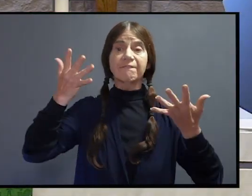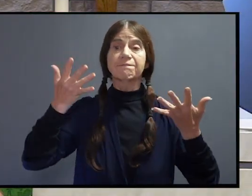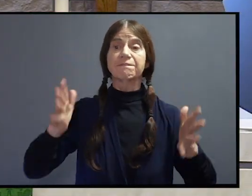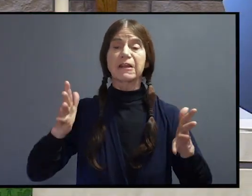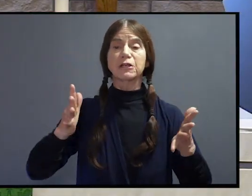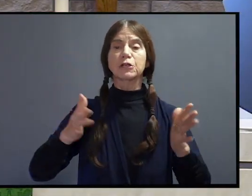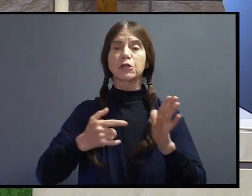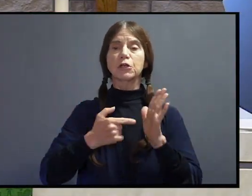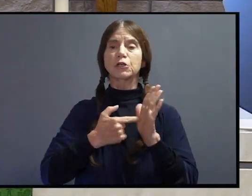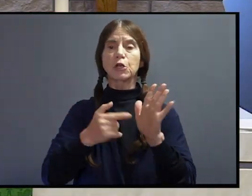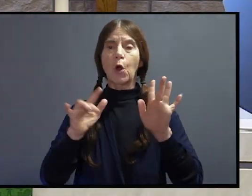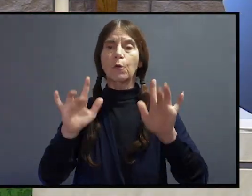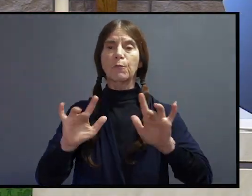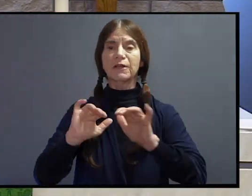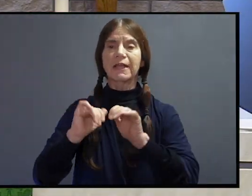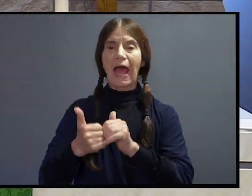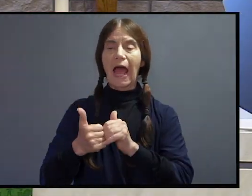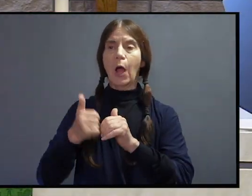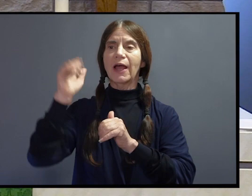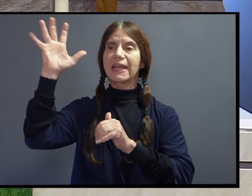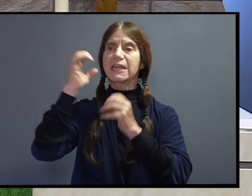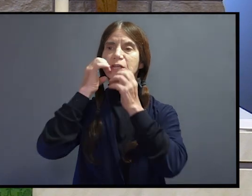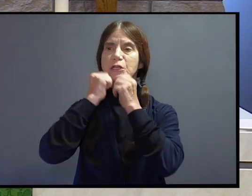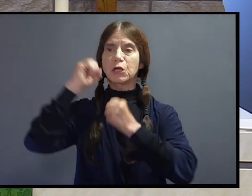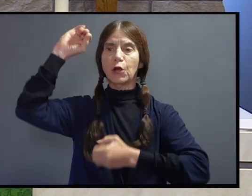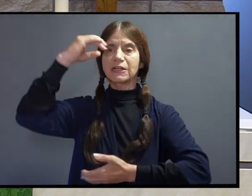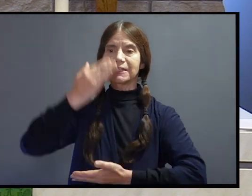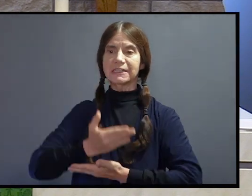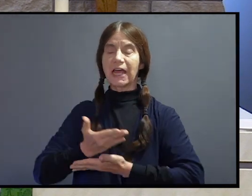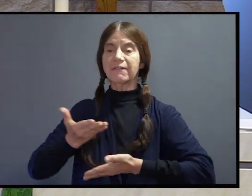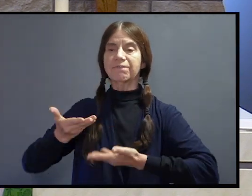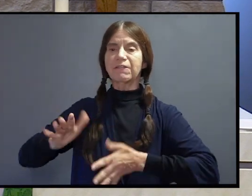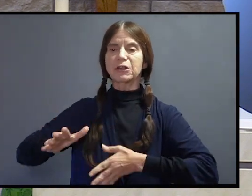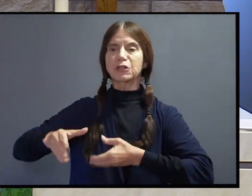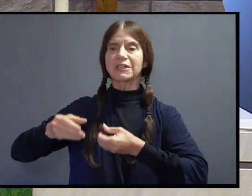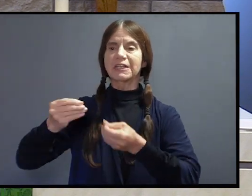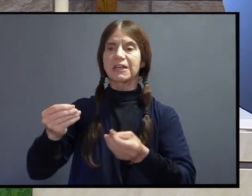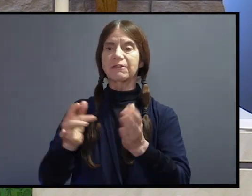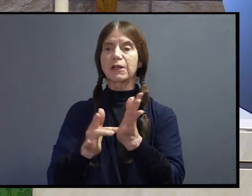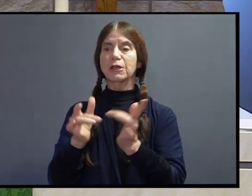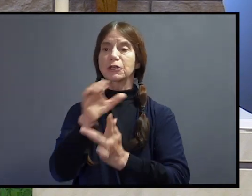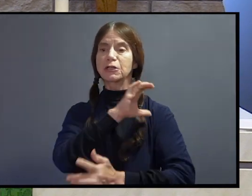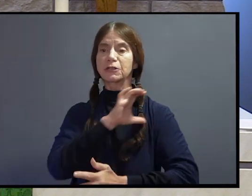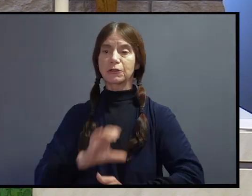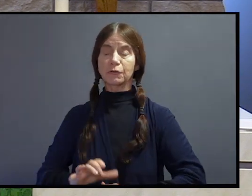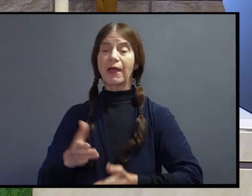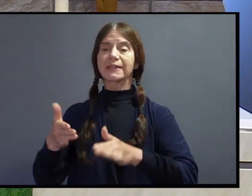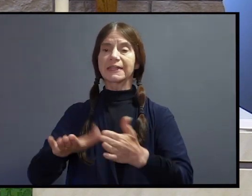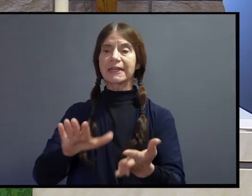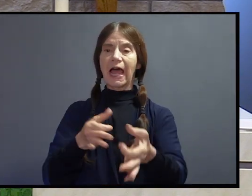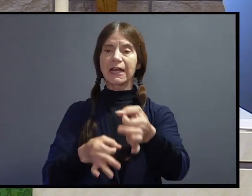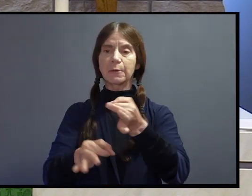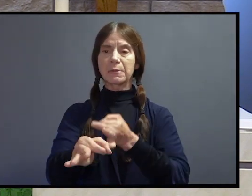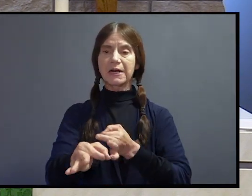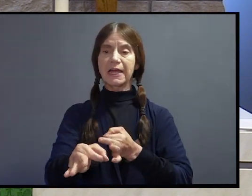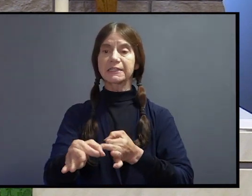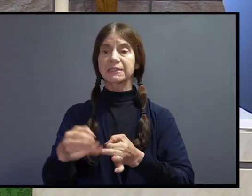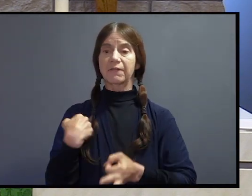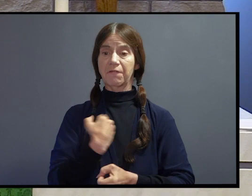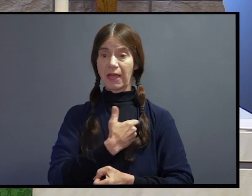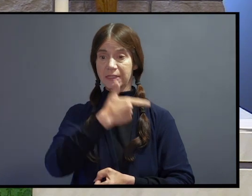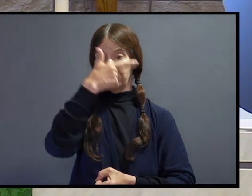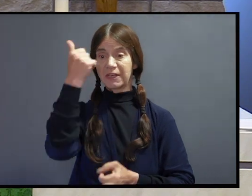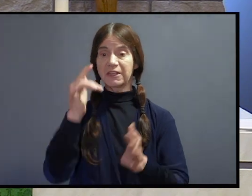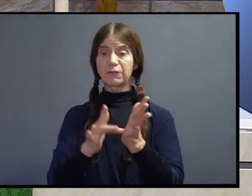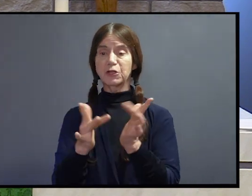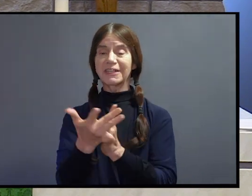Almighty God, in his mercy, has given his Son to die for you, and for his sake forgives you all your sins. As a called and ordained